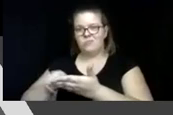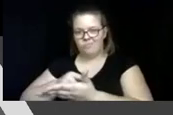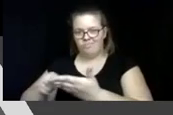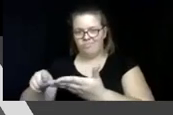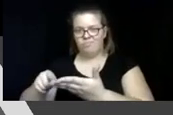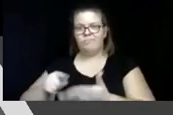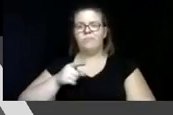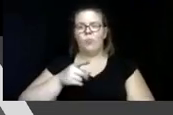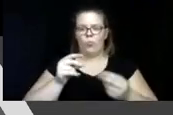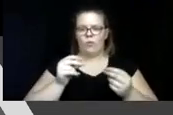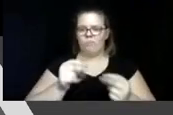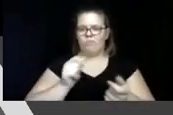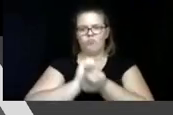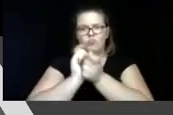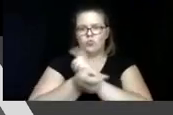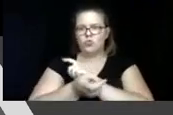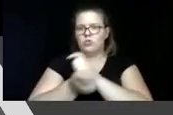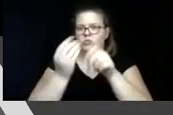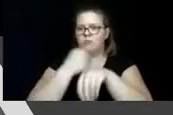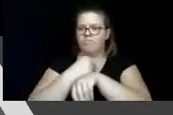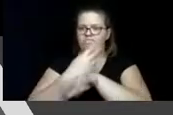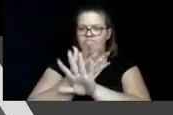to virtual care.